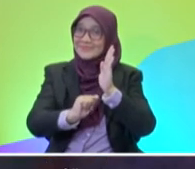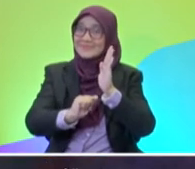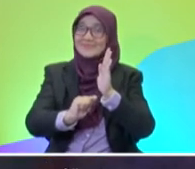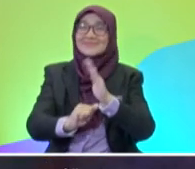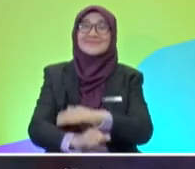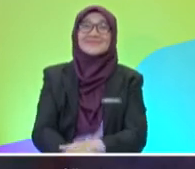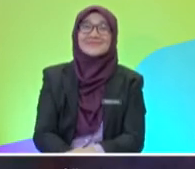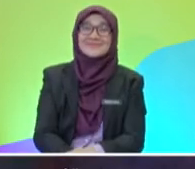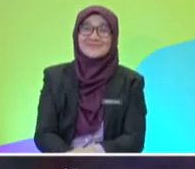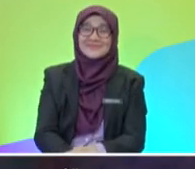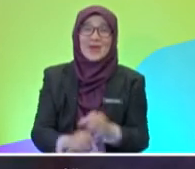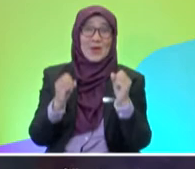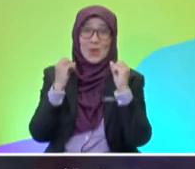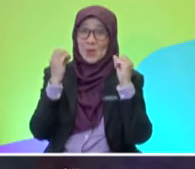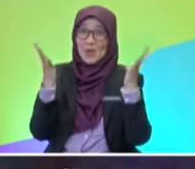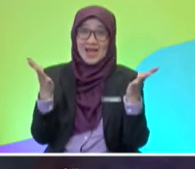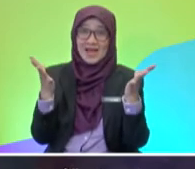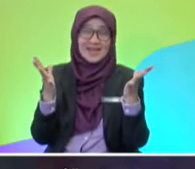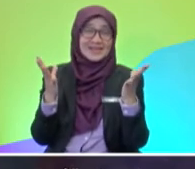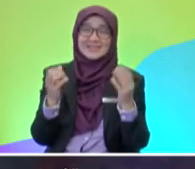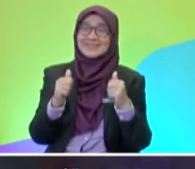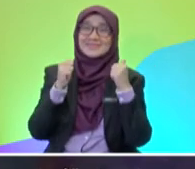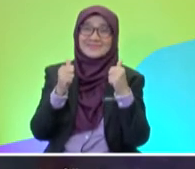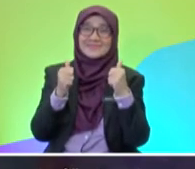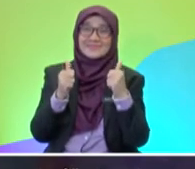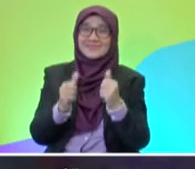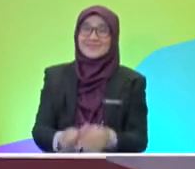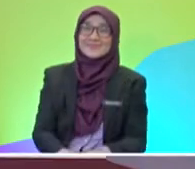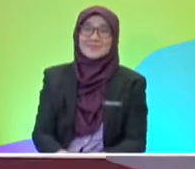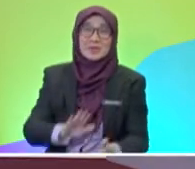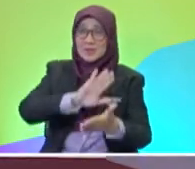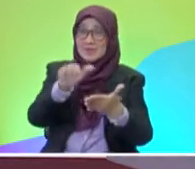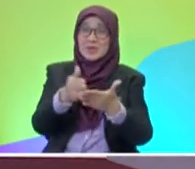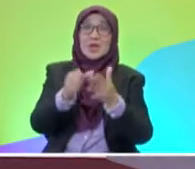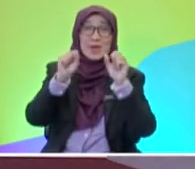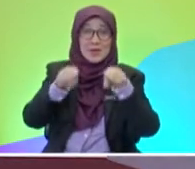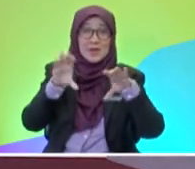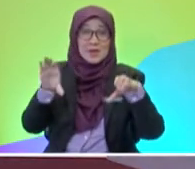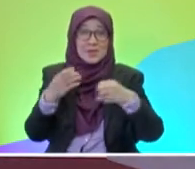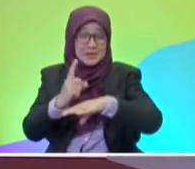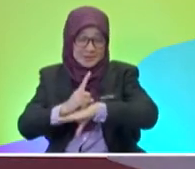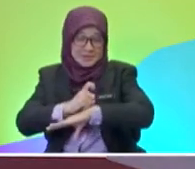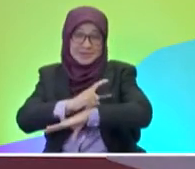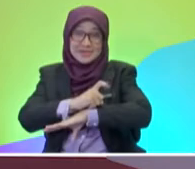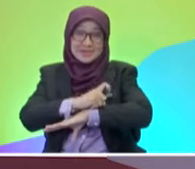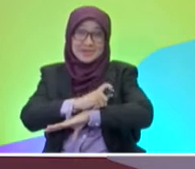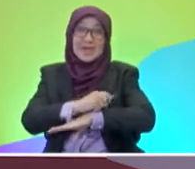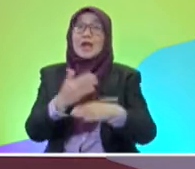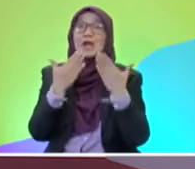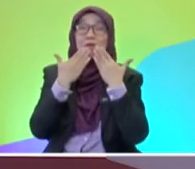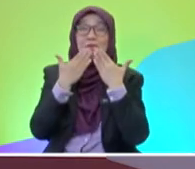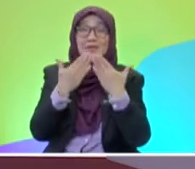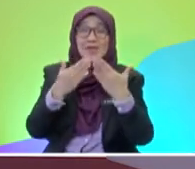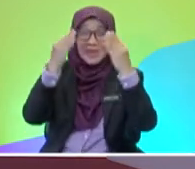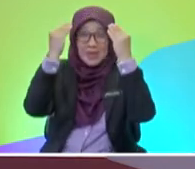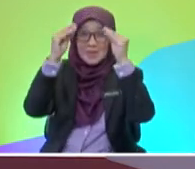Very wonderful. With that, I hope all of you have achieved to create our caterpillar here. And with that, we'd like to thank Teacher Rahma for